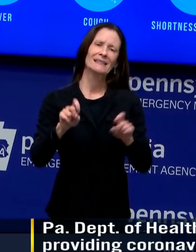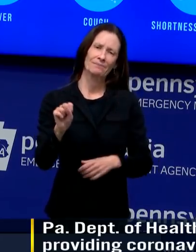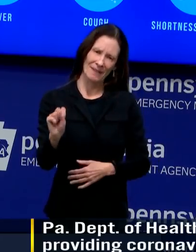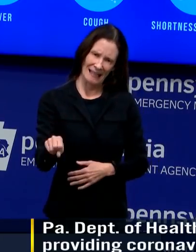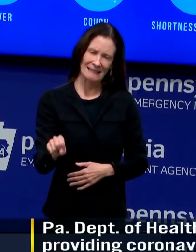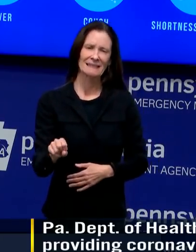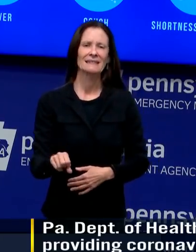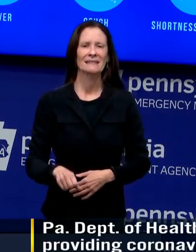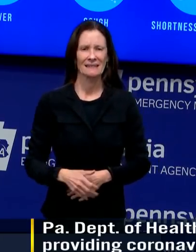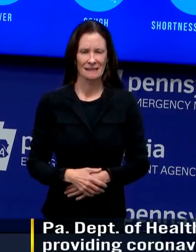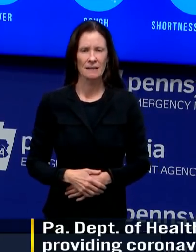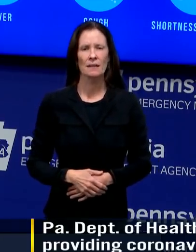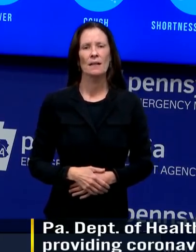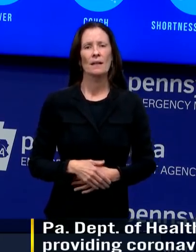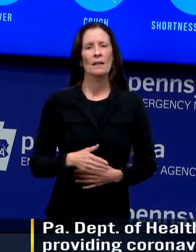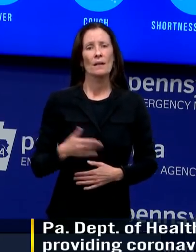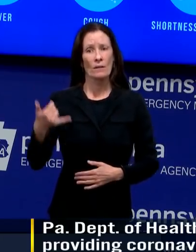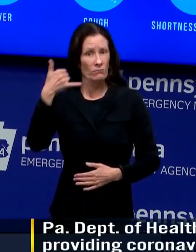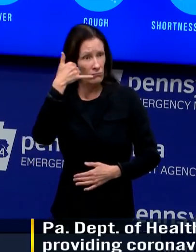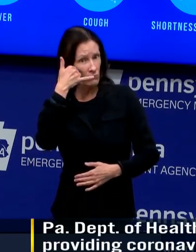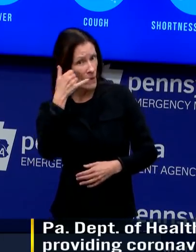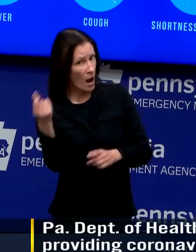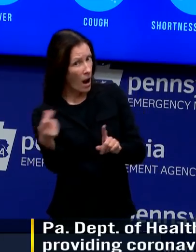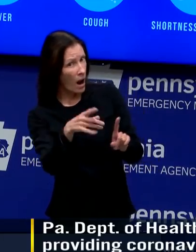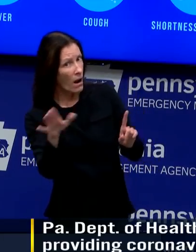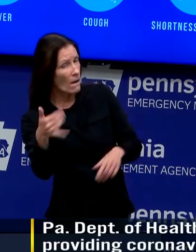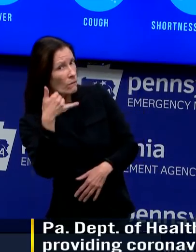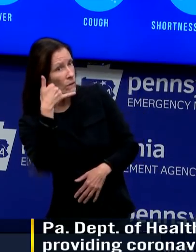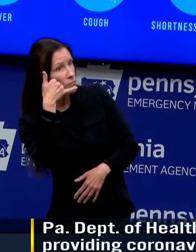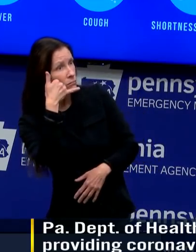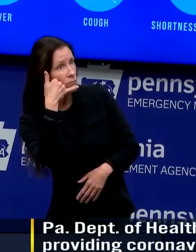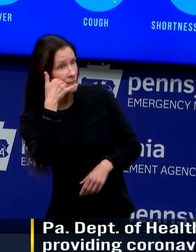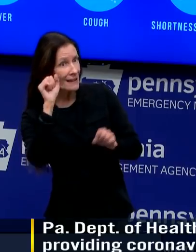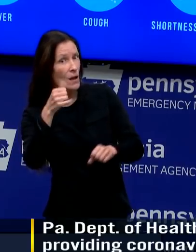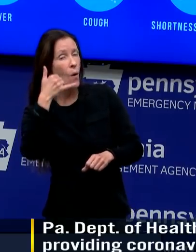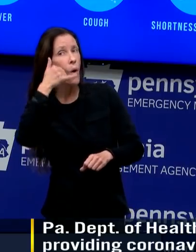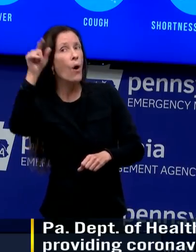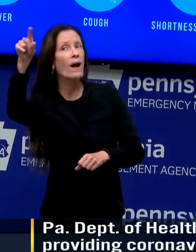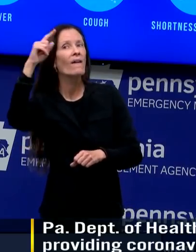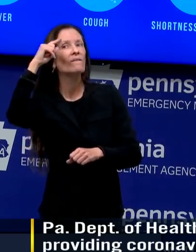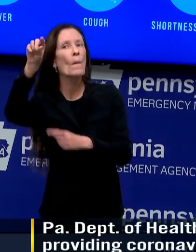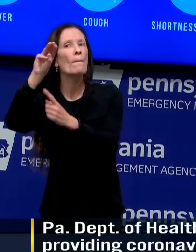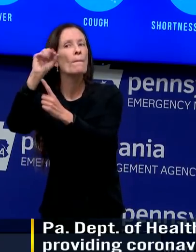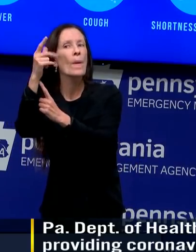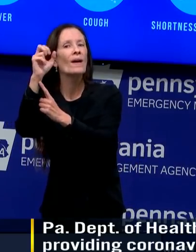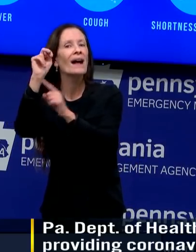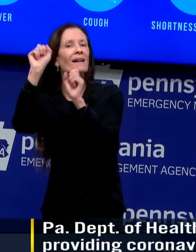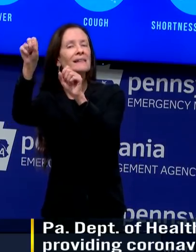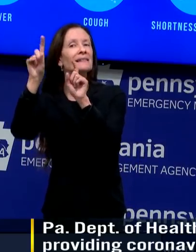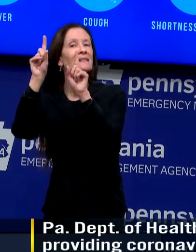So tomorrow we will be able to take registration using our Department of Health phone number, which is